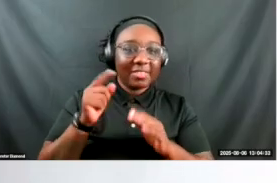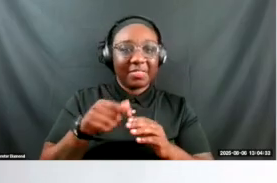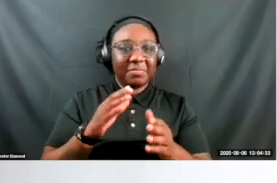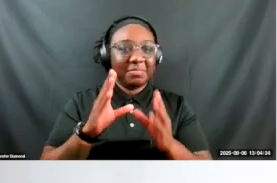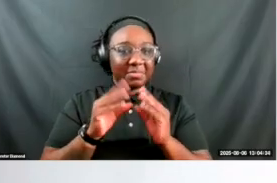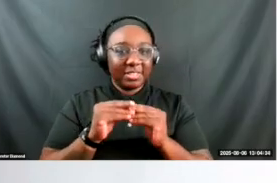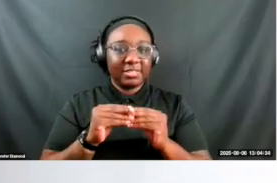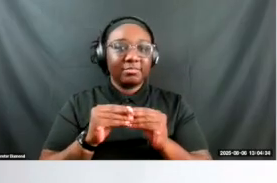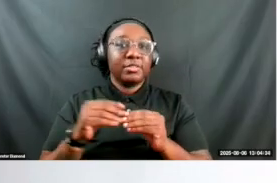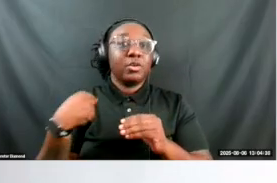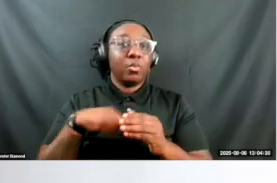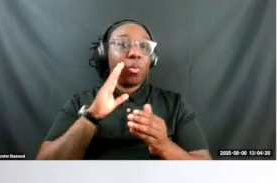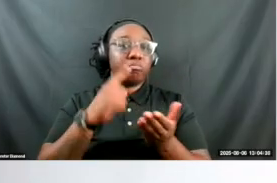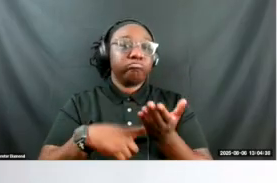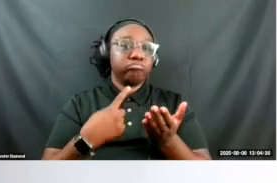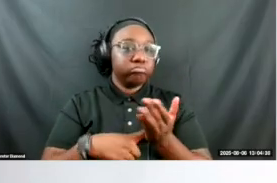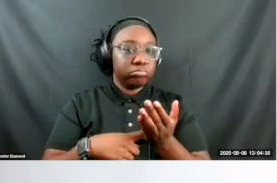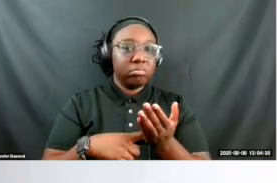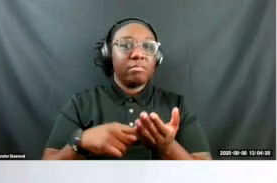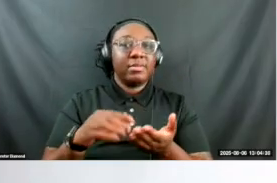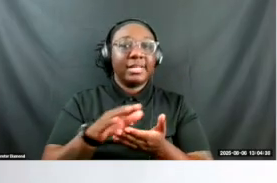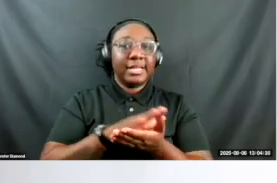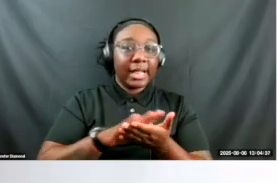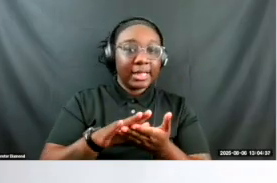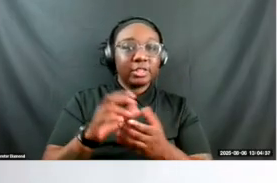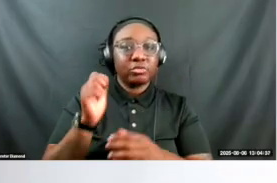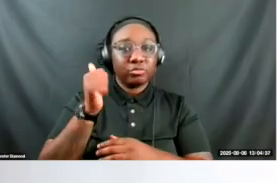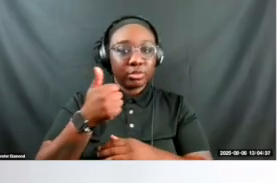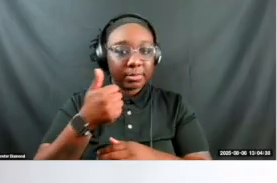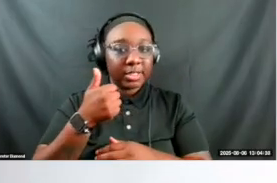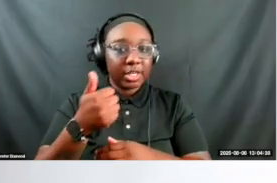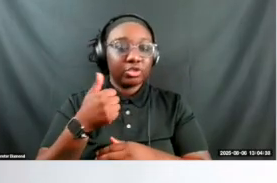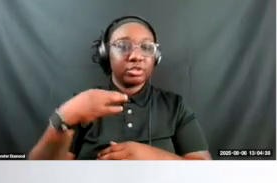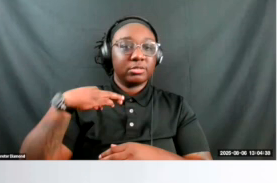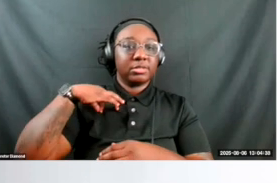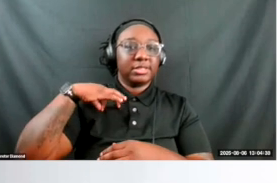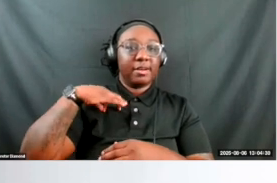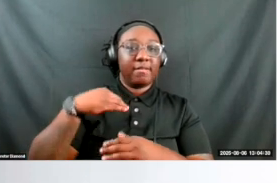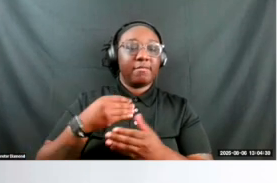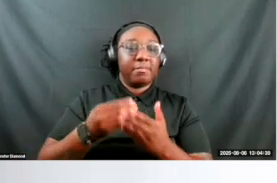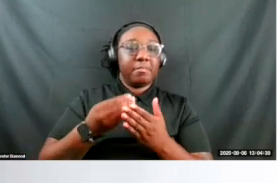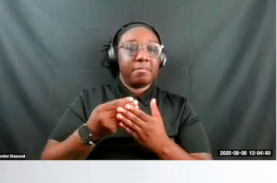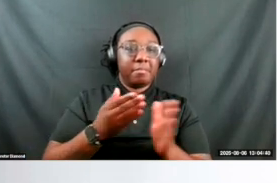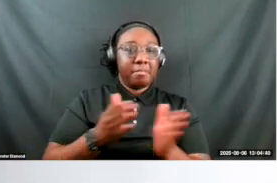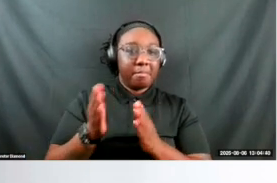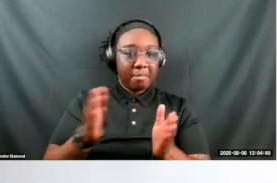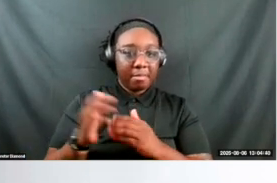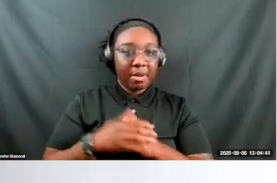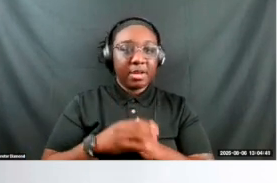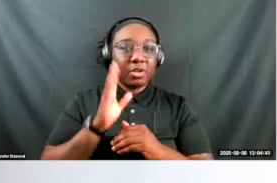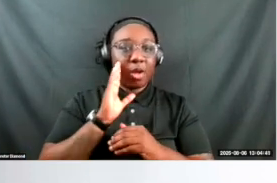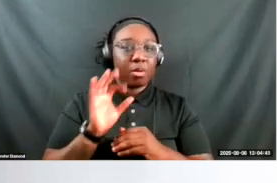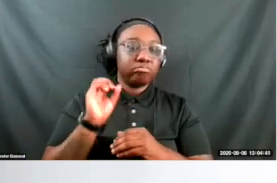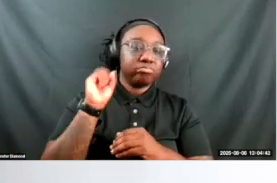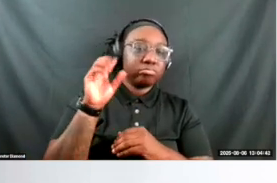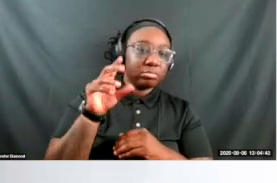short. This is the second of 2 work groups in a series focused on the individual incentives. Here are a few quick details.